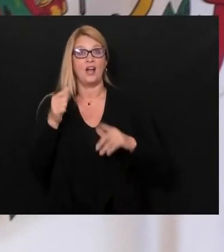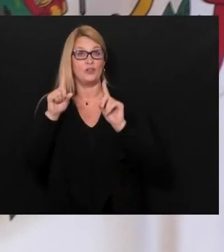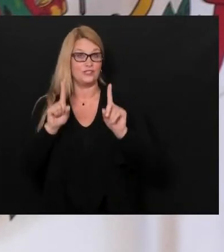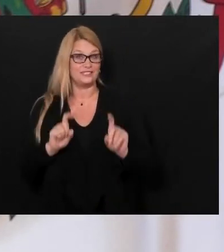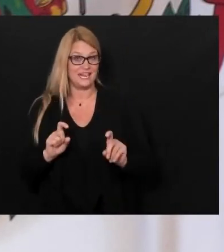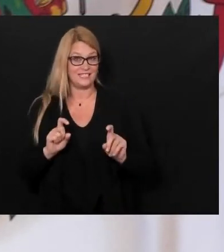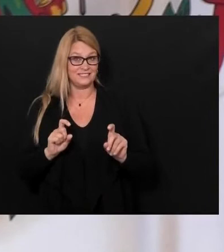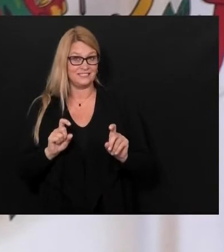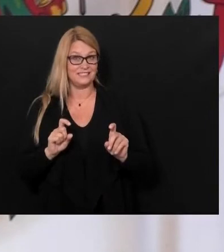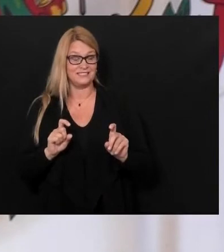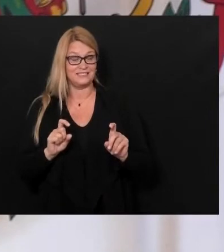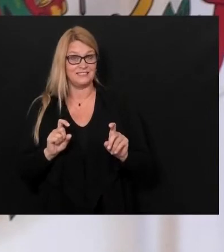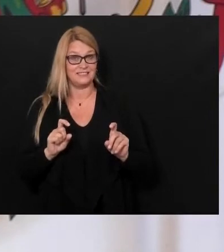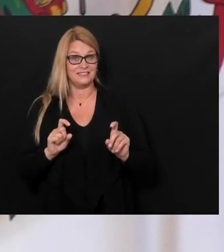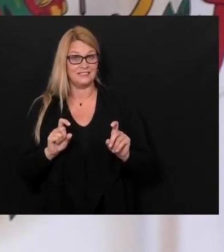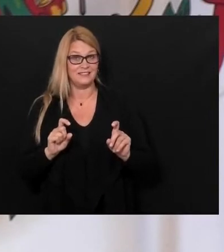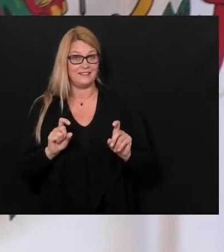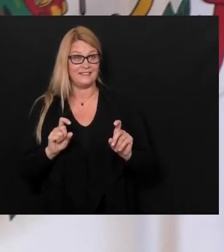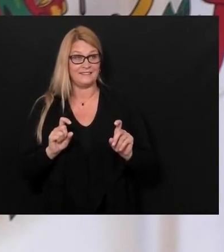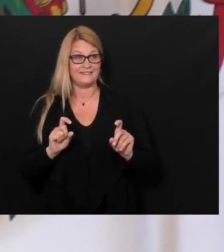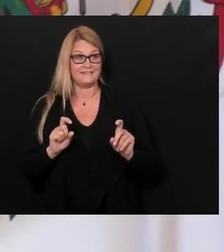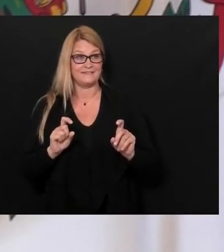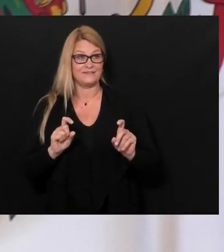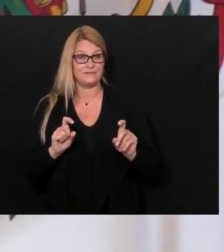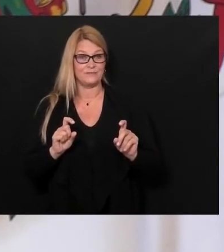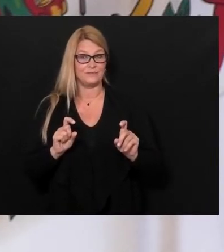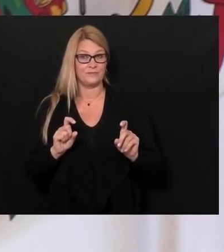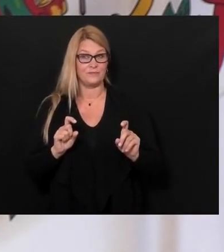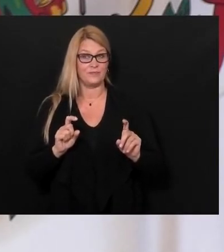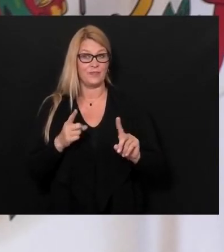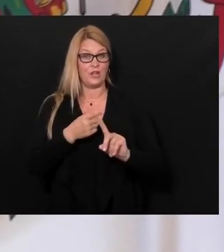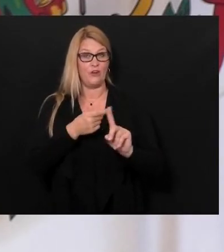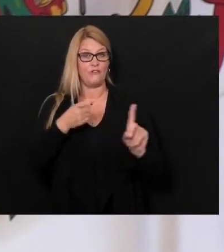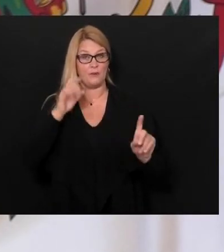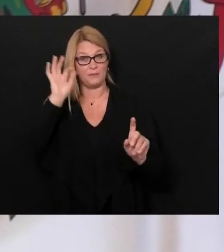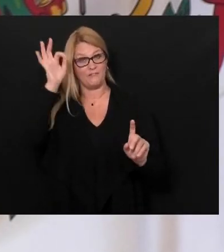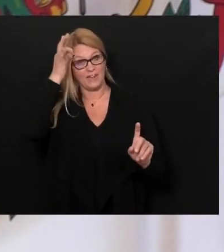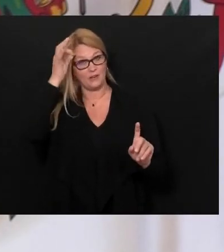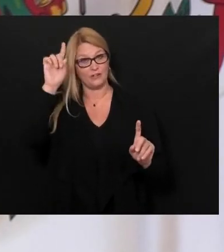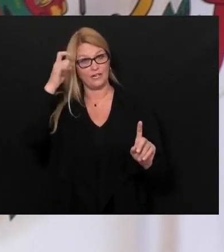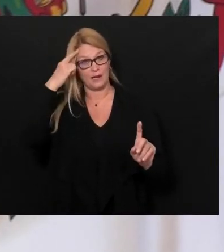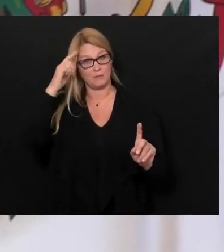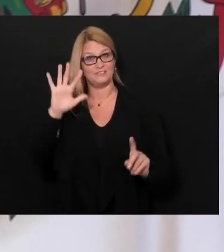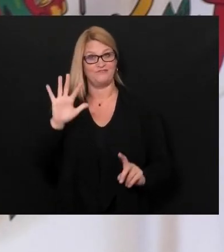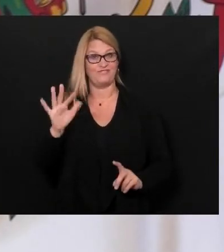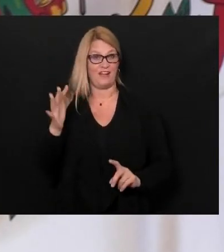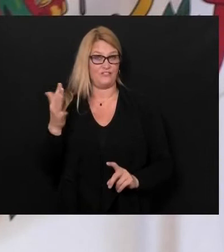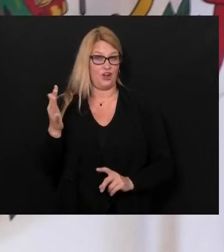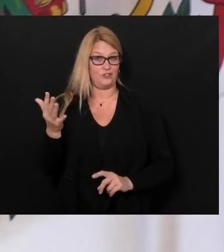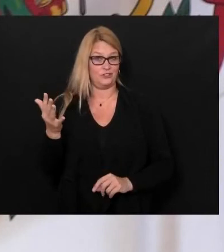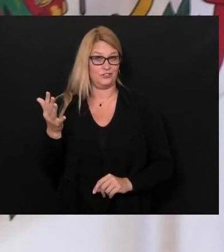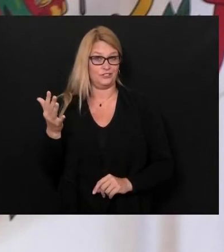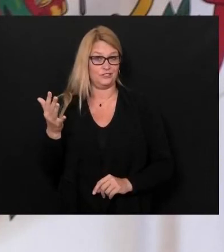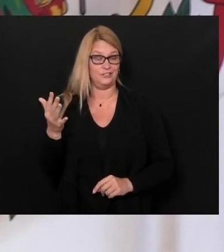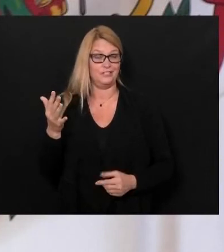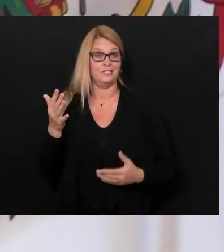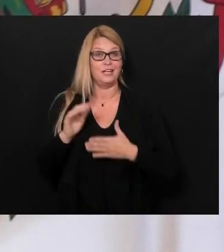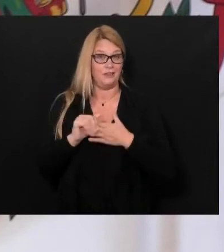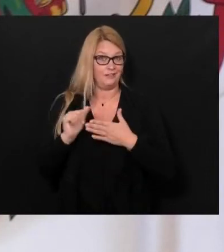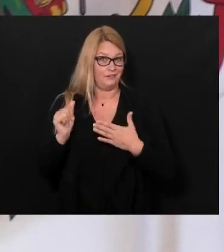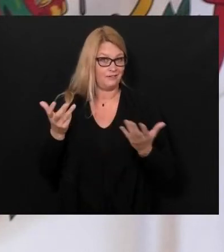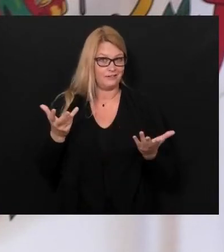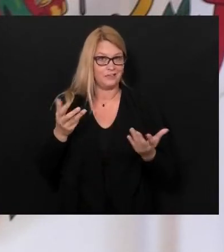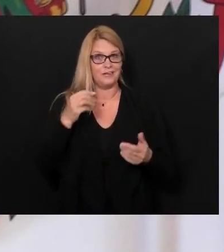that is basically, you know, a test that is coming from the federal government. It's $5. And we